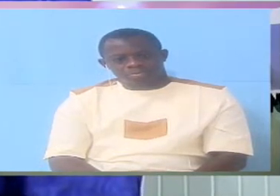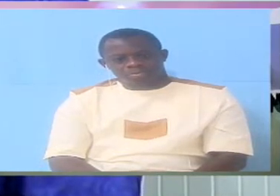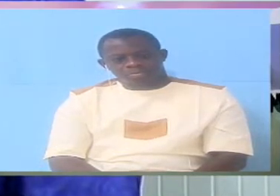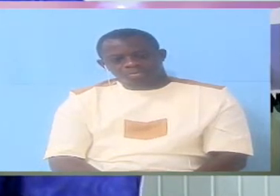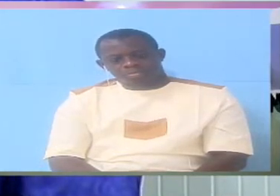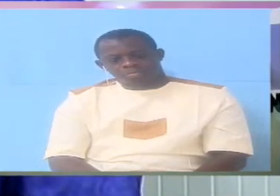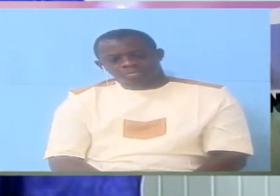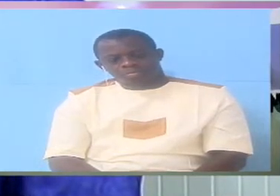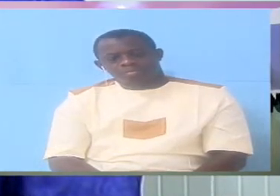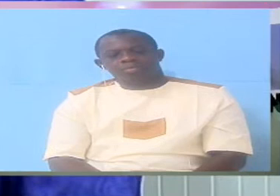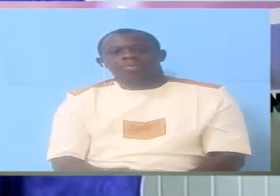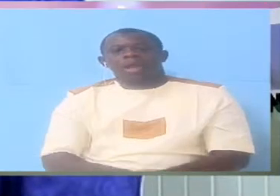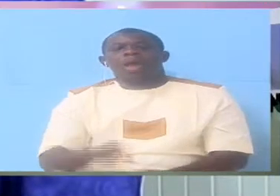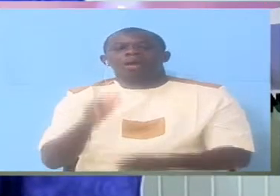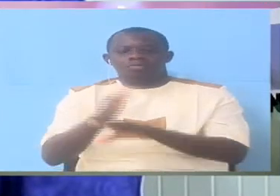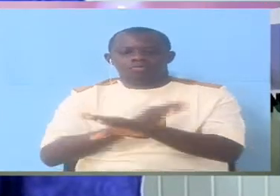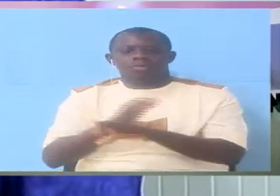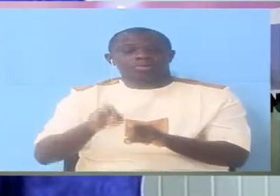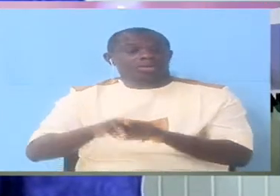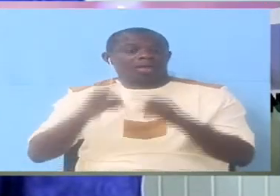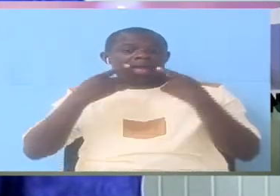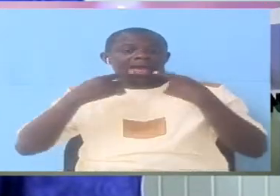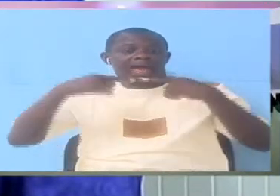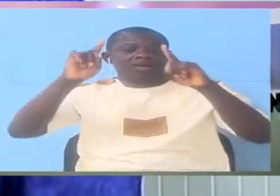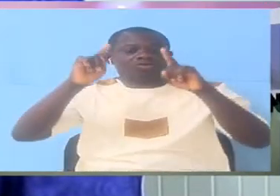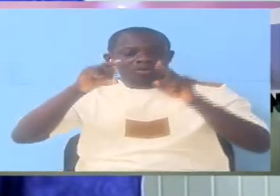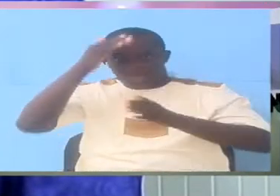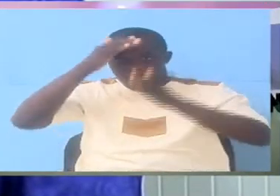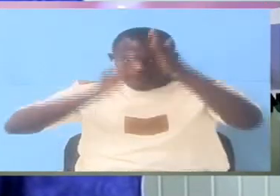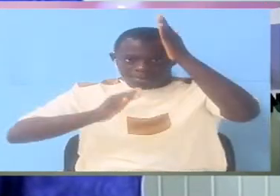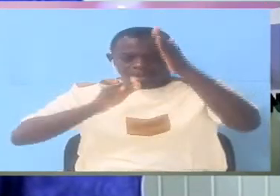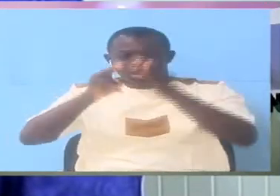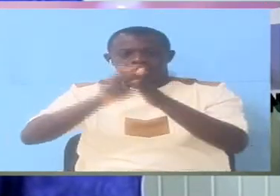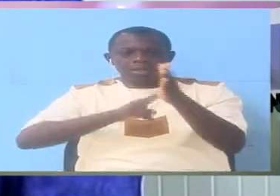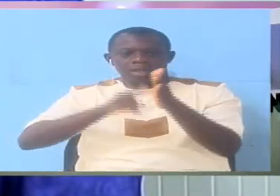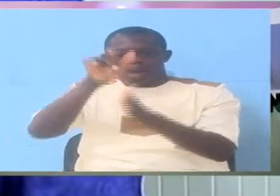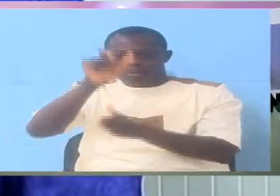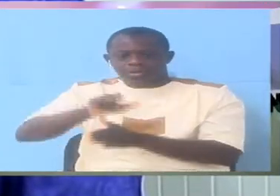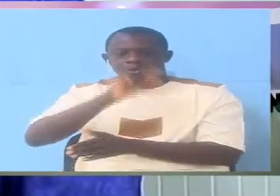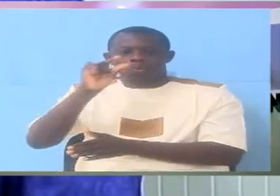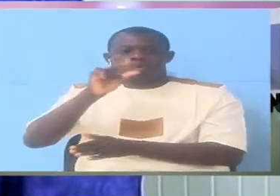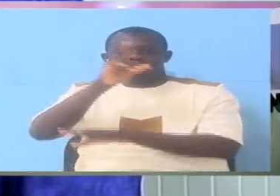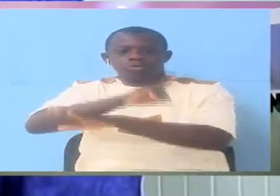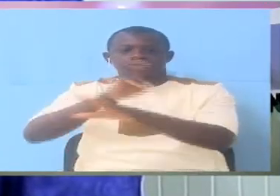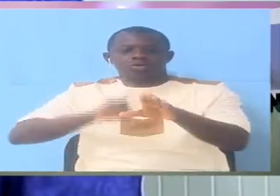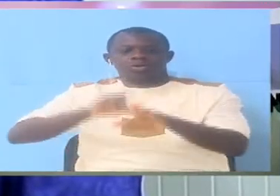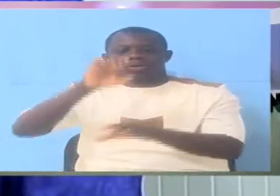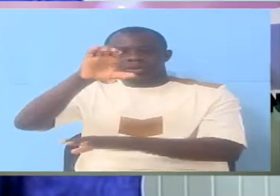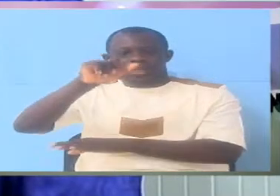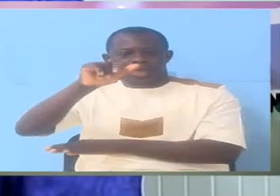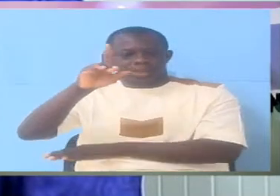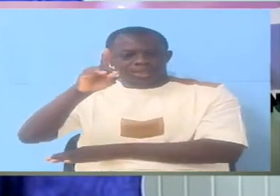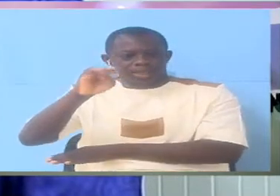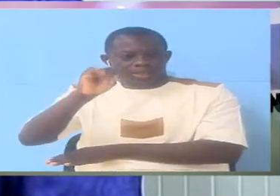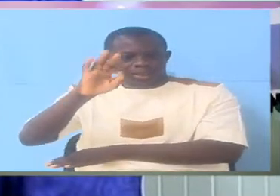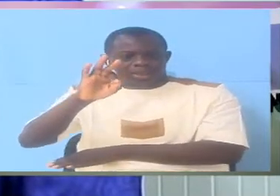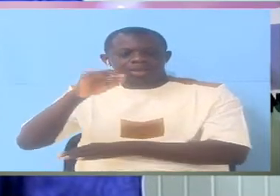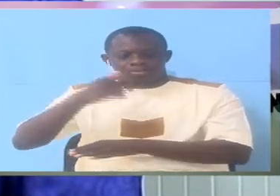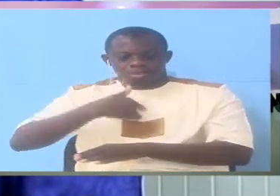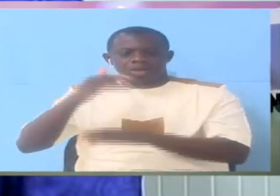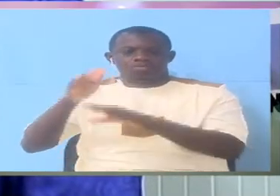Prunga apply. the time it was announced that the army needed cadet officers, and I was in Foratu. The soldiers who were